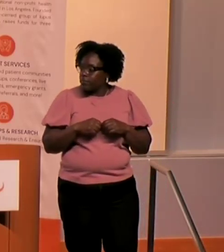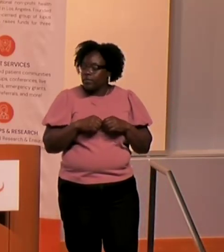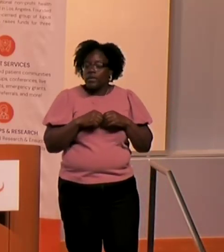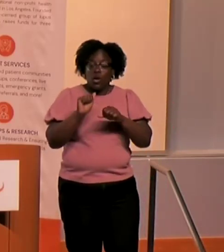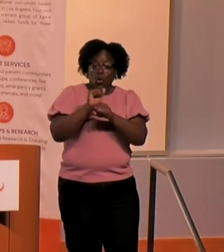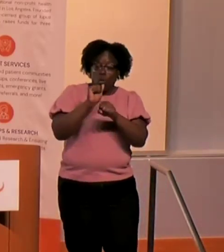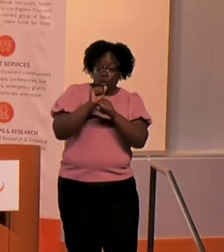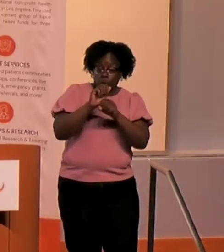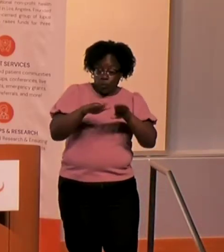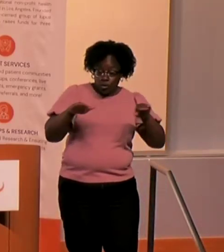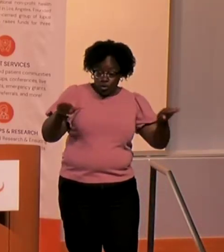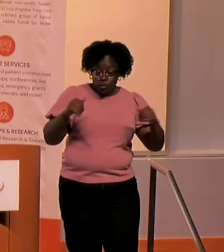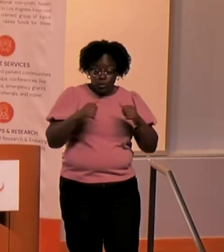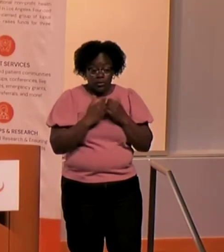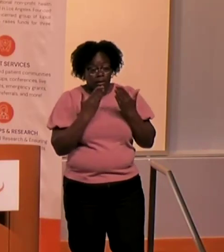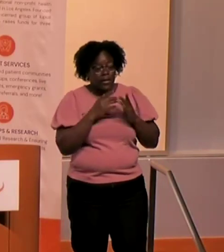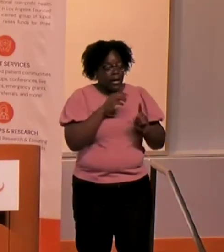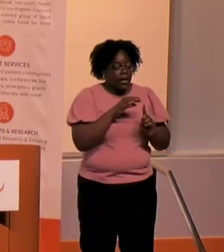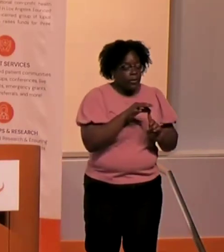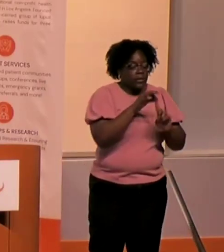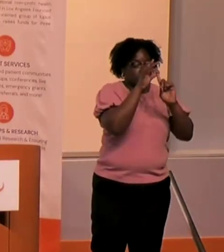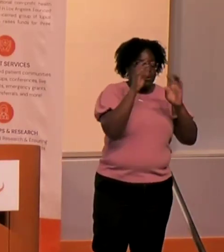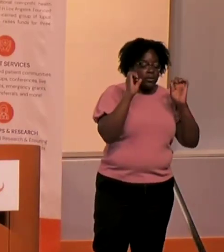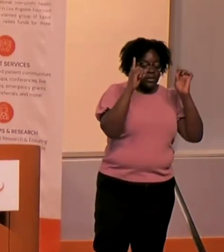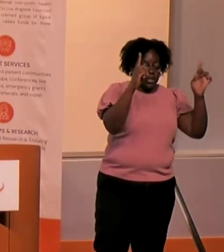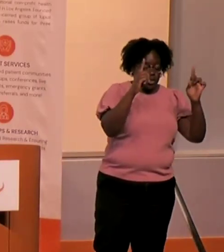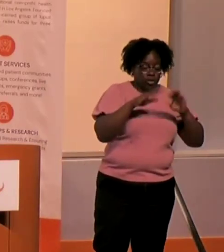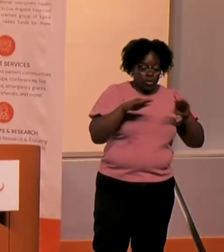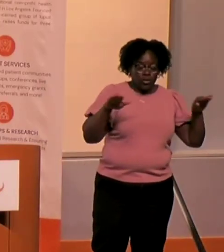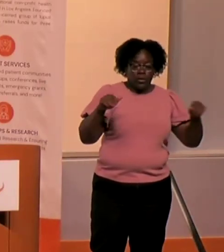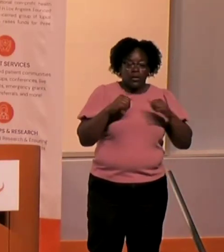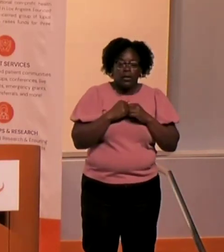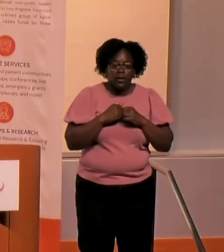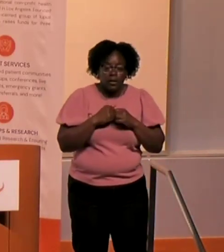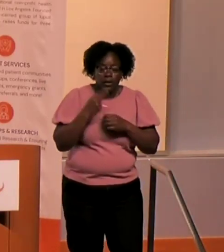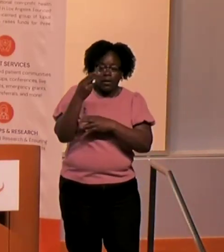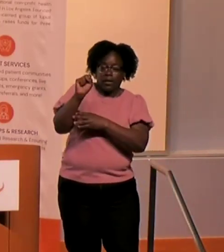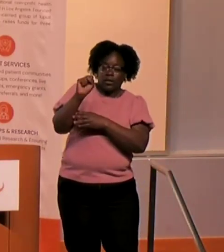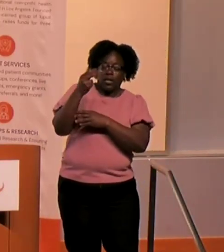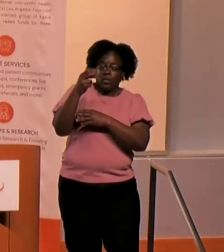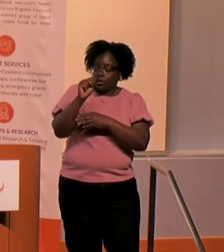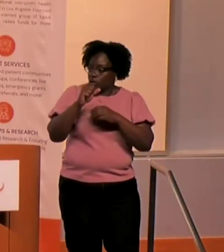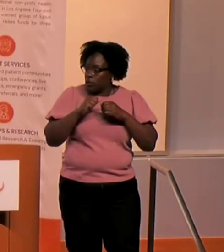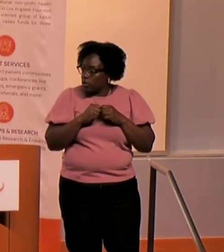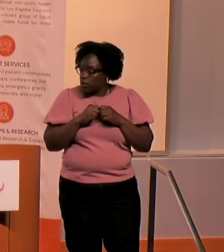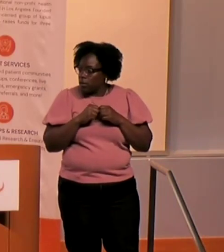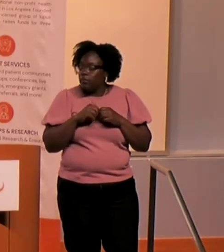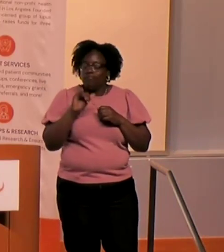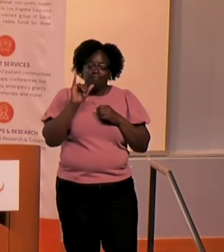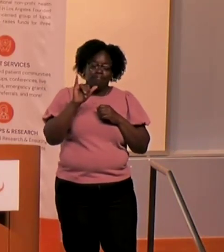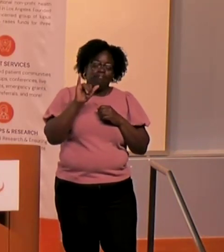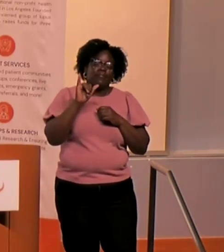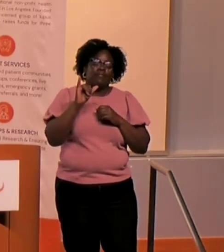children and now working with special education, high schoolers, I definitely can resonate,